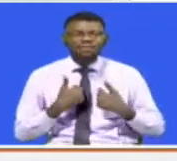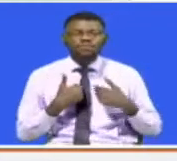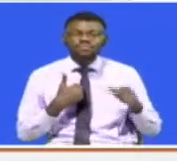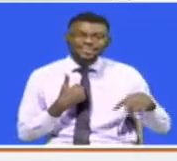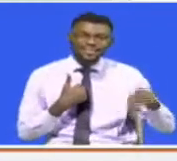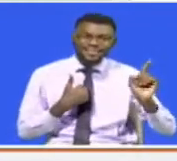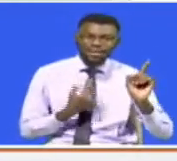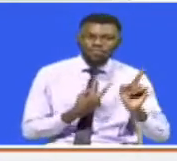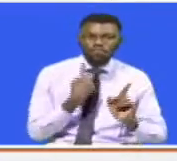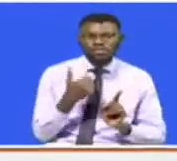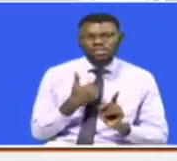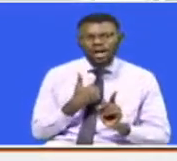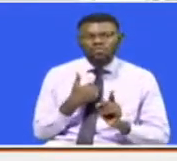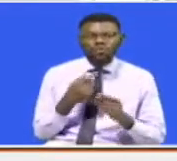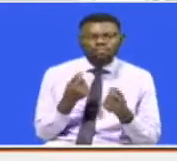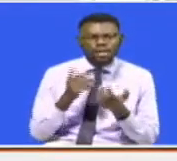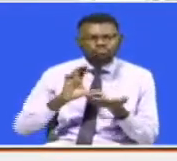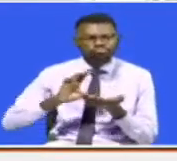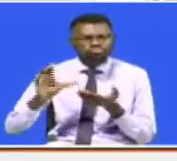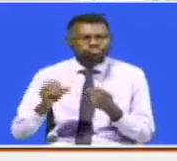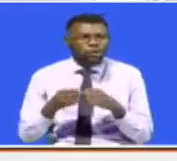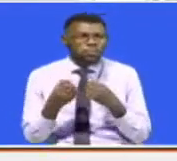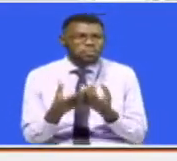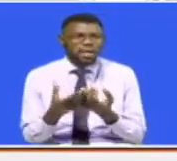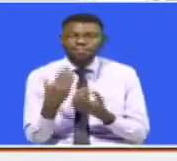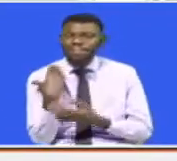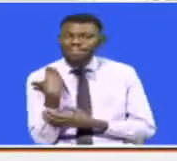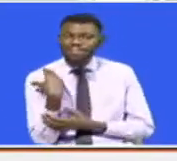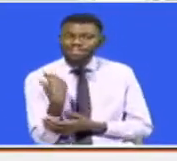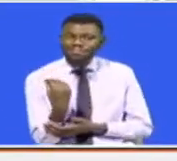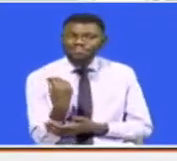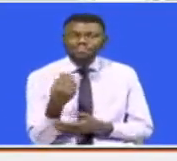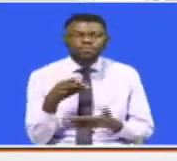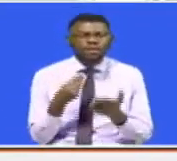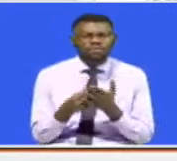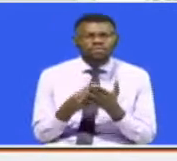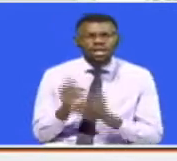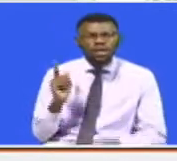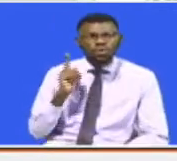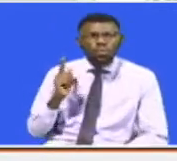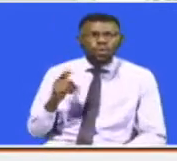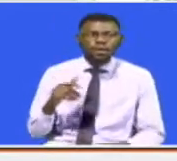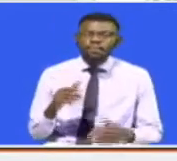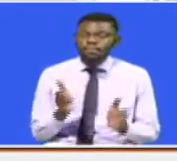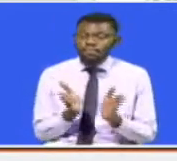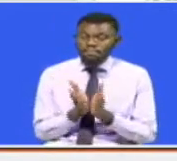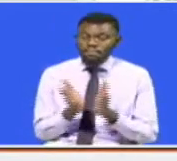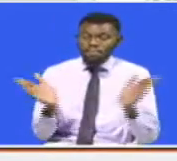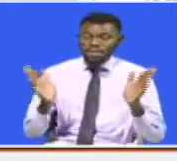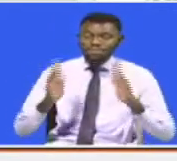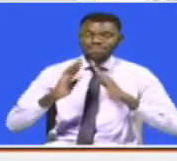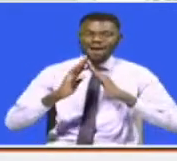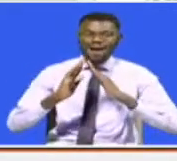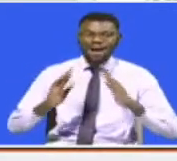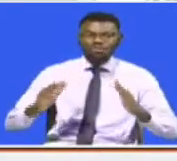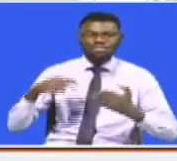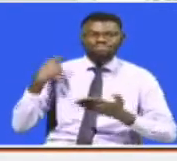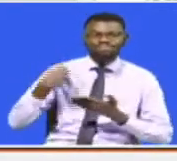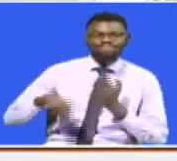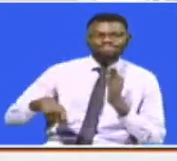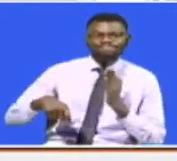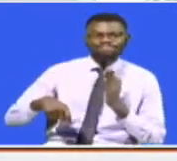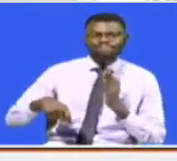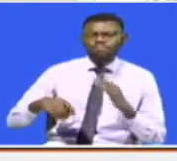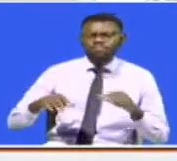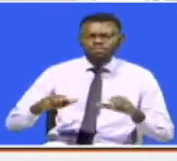sauti ya kusema ni ngapi imetoka. Juzi maneno ya Finance Act imeleta out hiyo maneno ya public housing. Itawekwa kwa